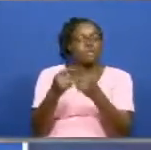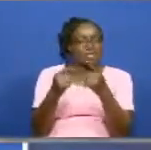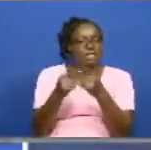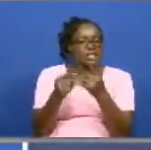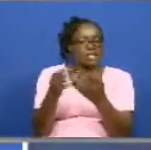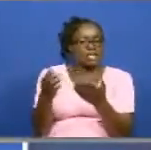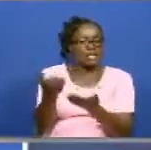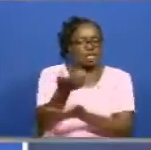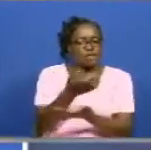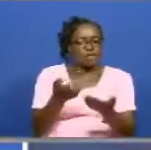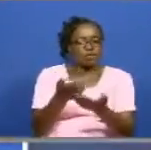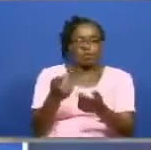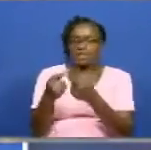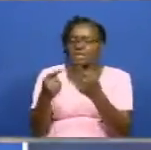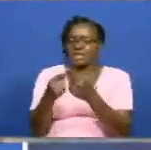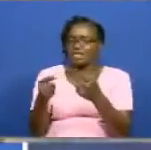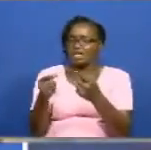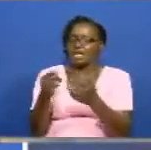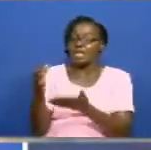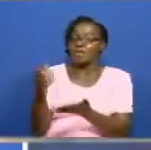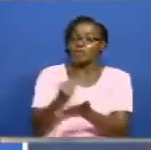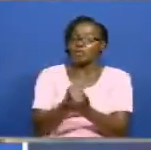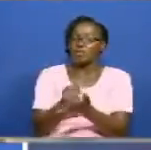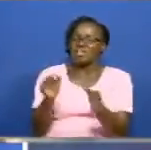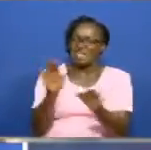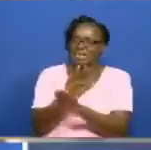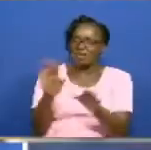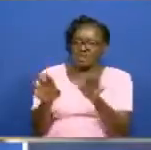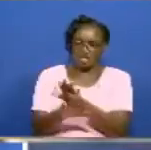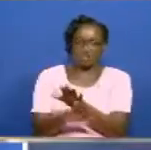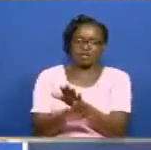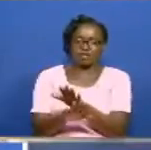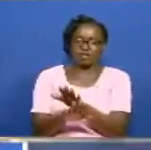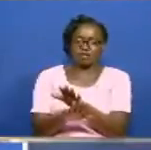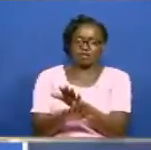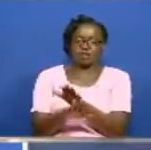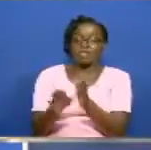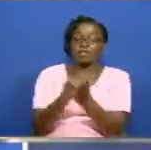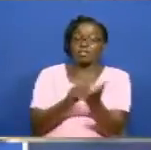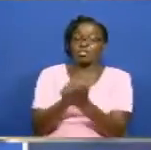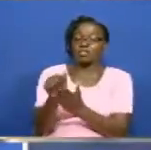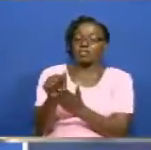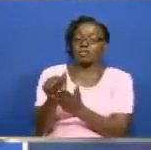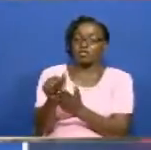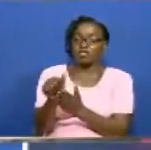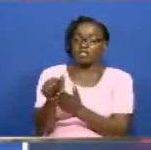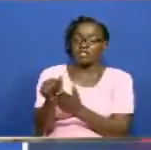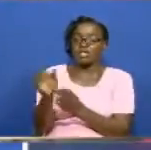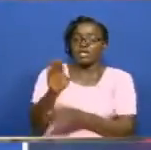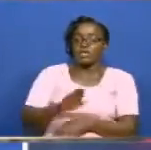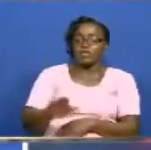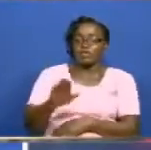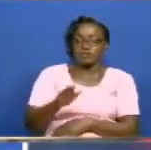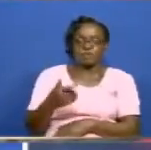employment, we are killing everything, and we are going to destroy our environment.